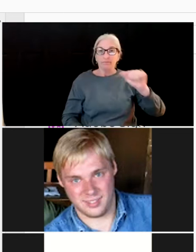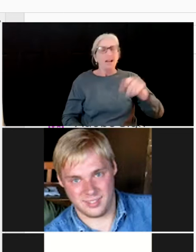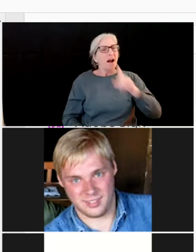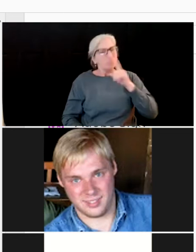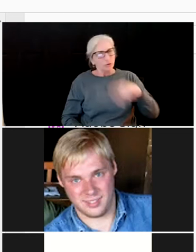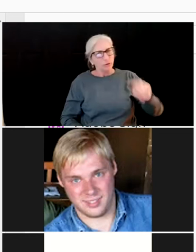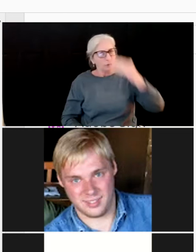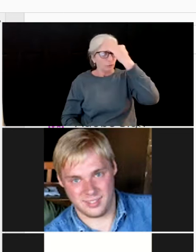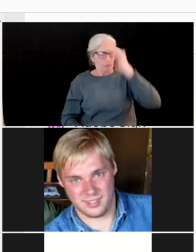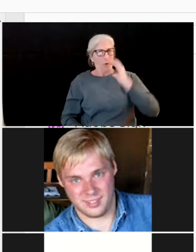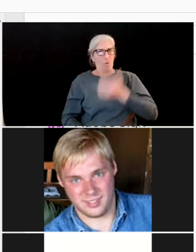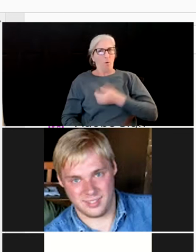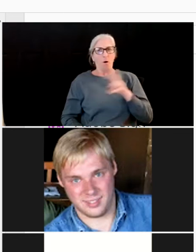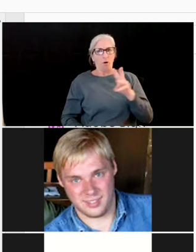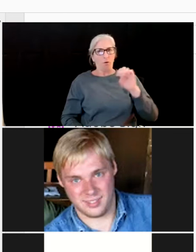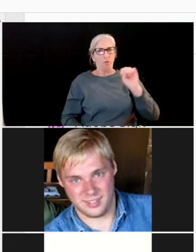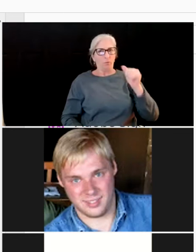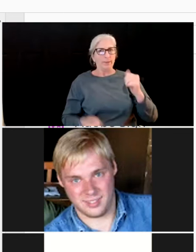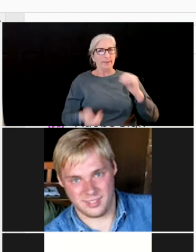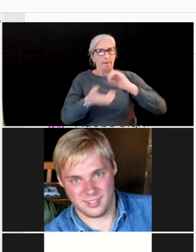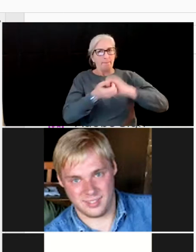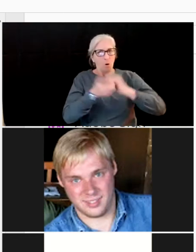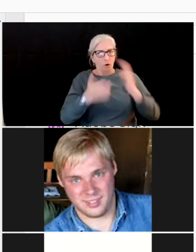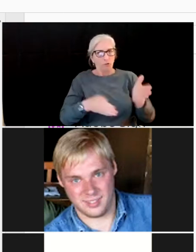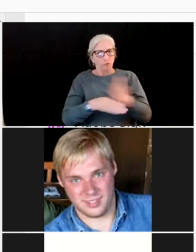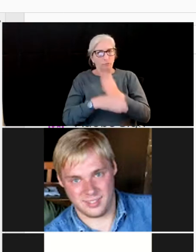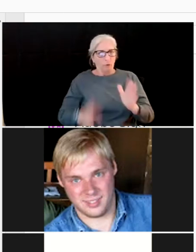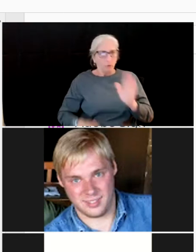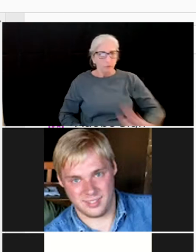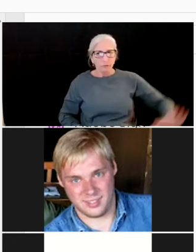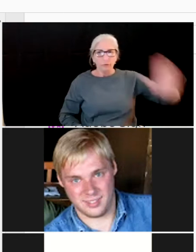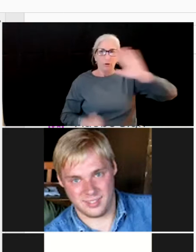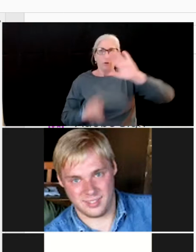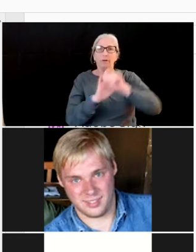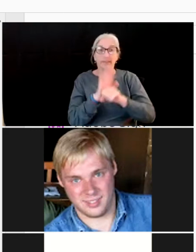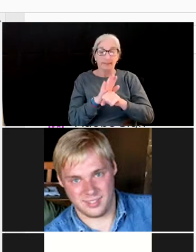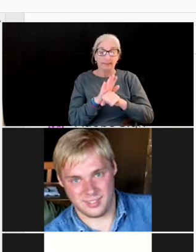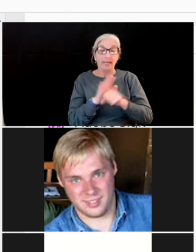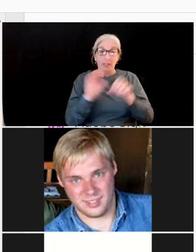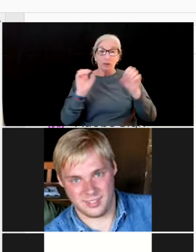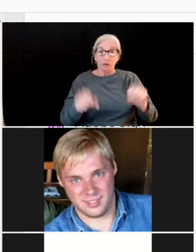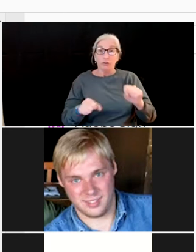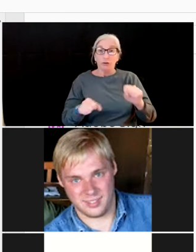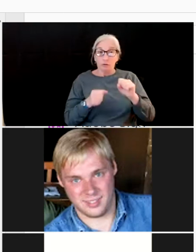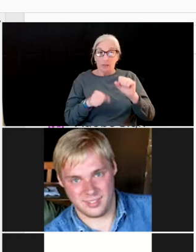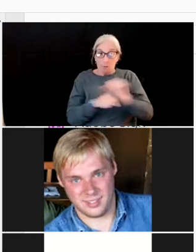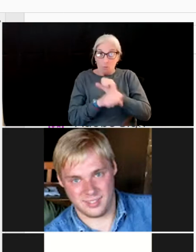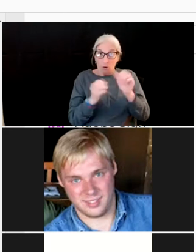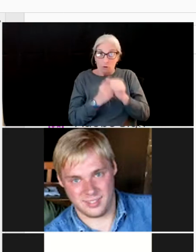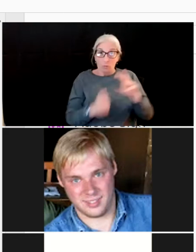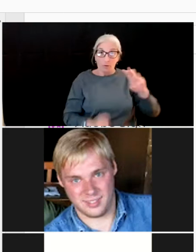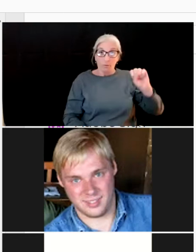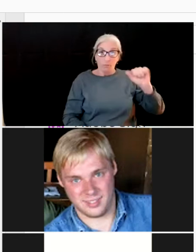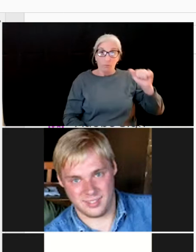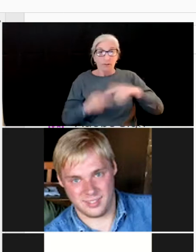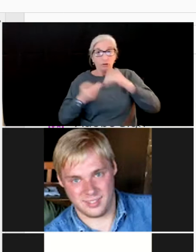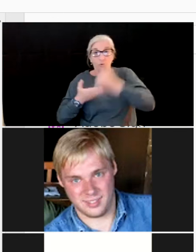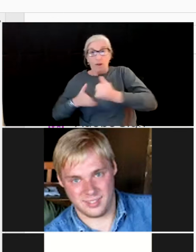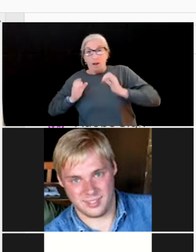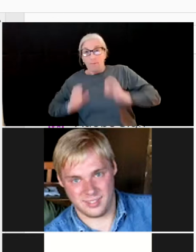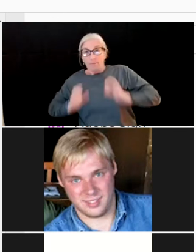state that you can work with to help people access things like work incentives or to do a work